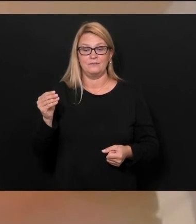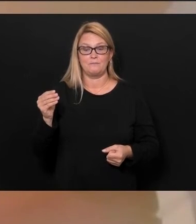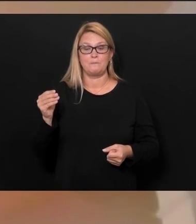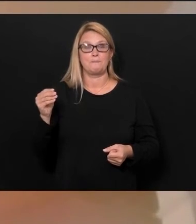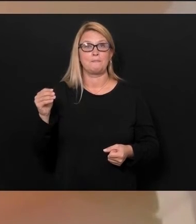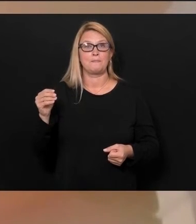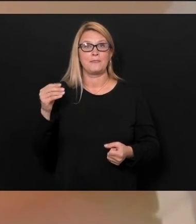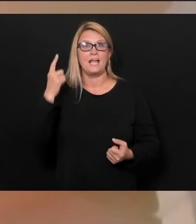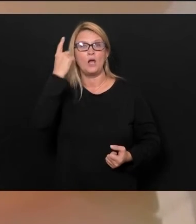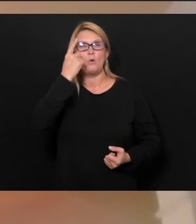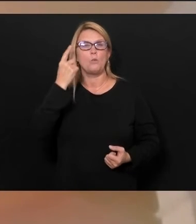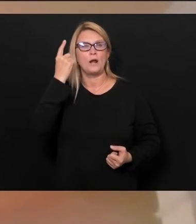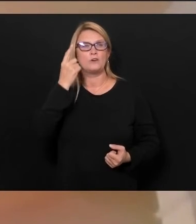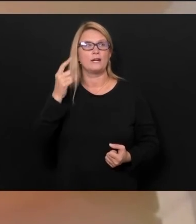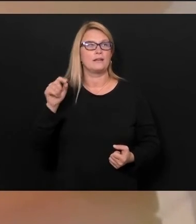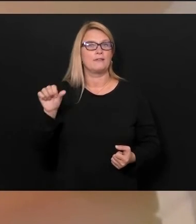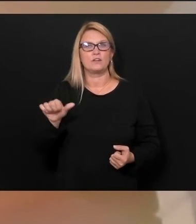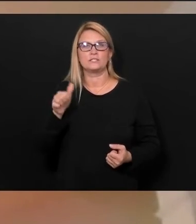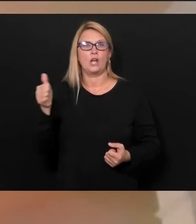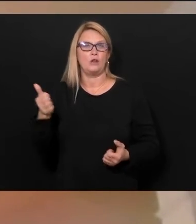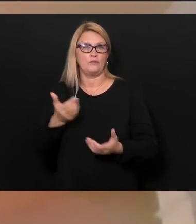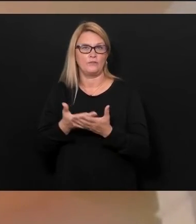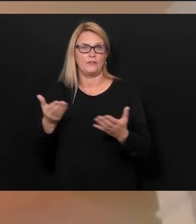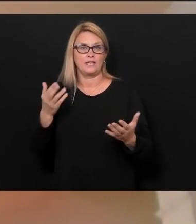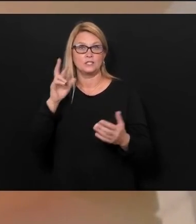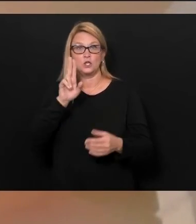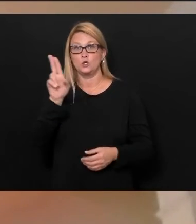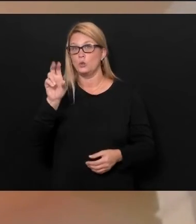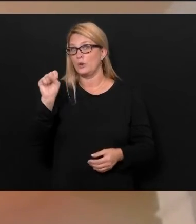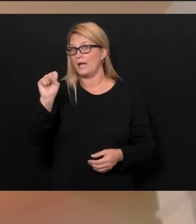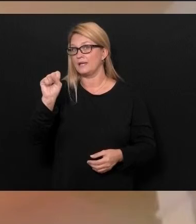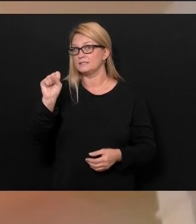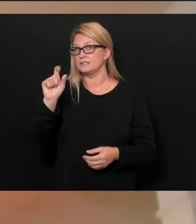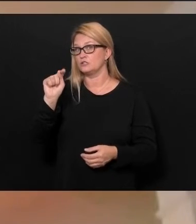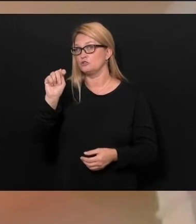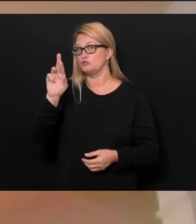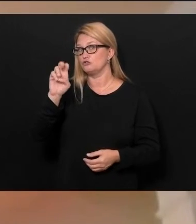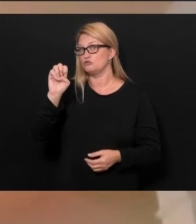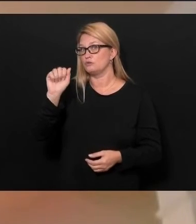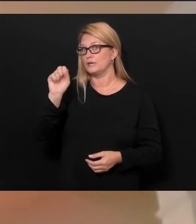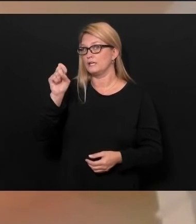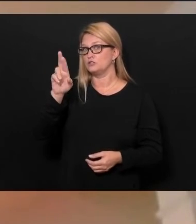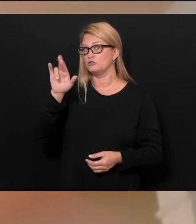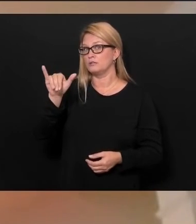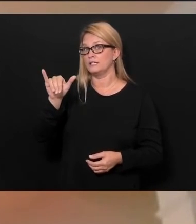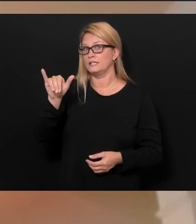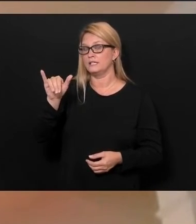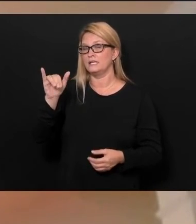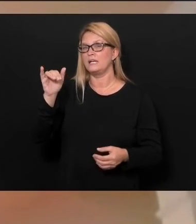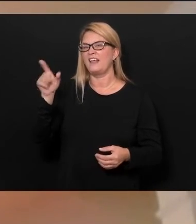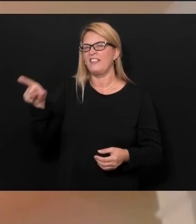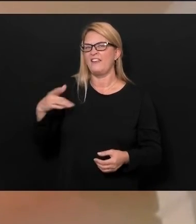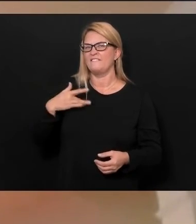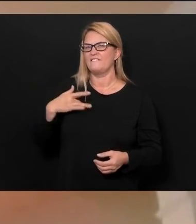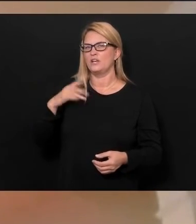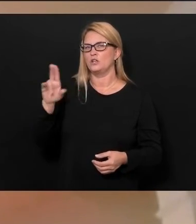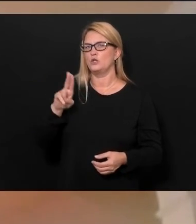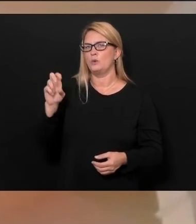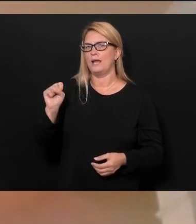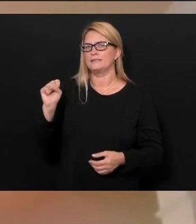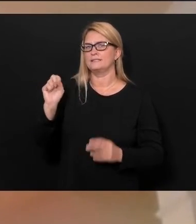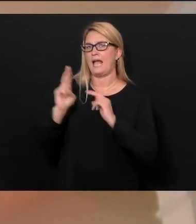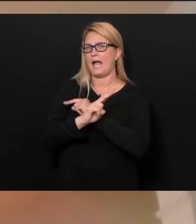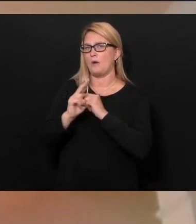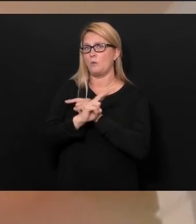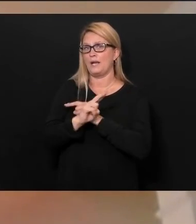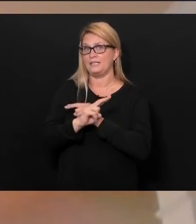whether there's any assurance that the U.S. Treasury considers medical access highways a necessary expenditure. Those are a lot of questions, and it just seems